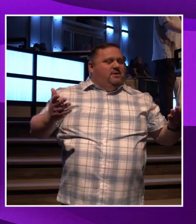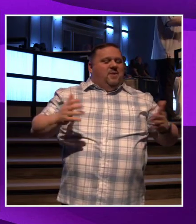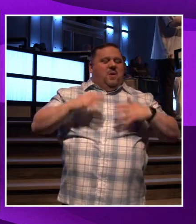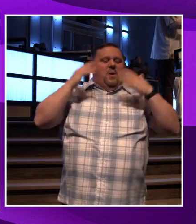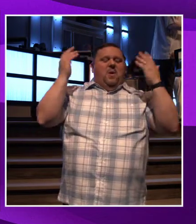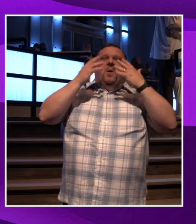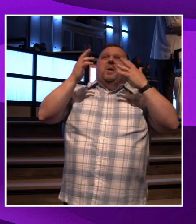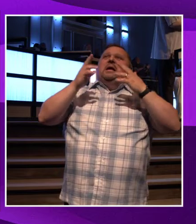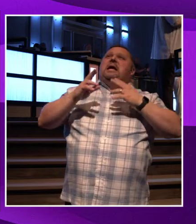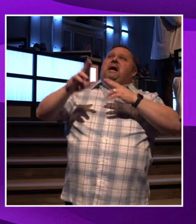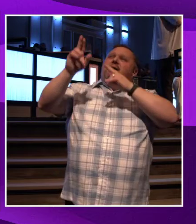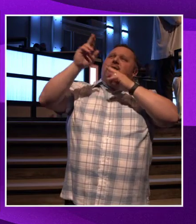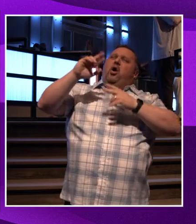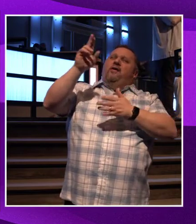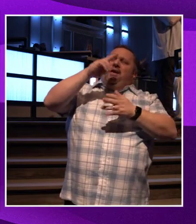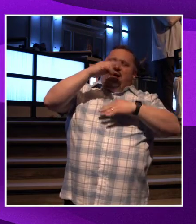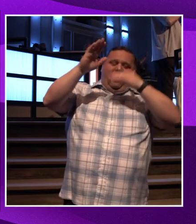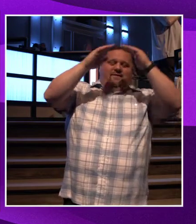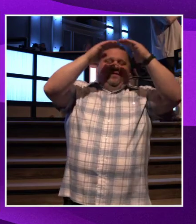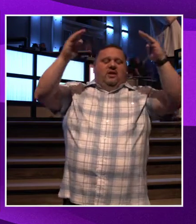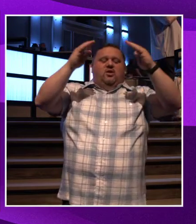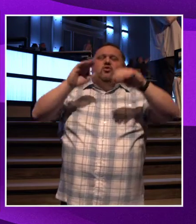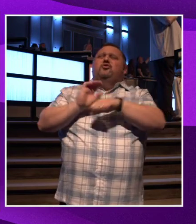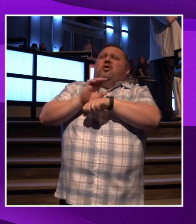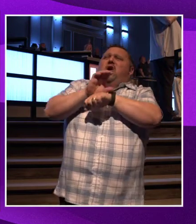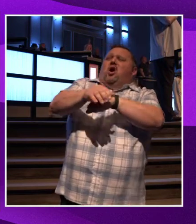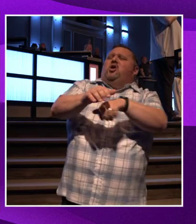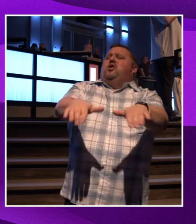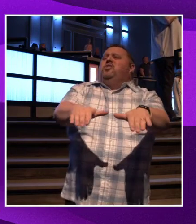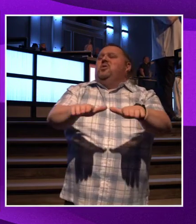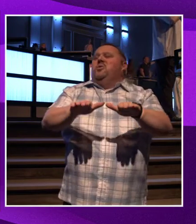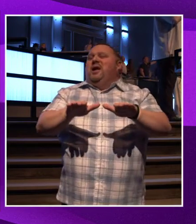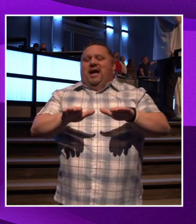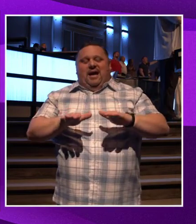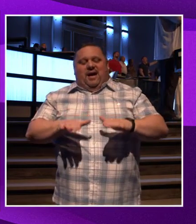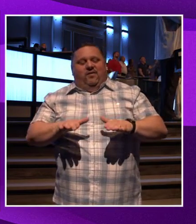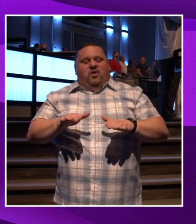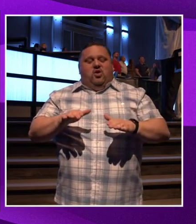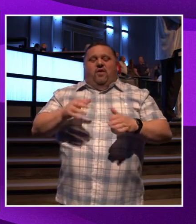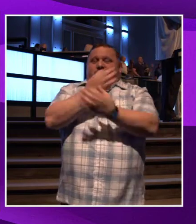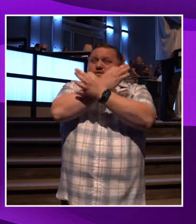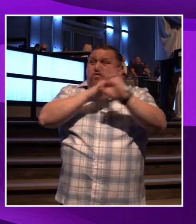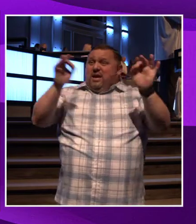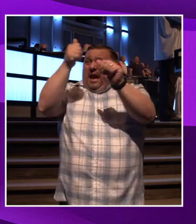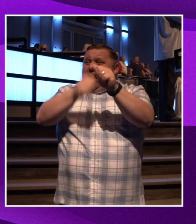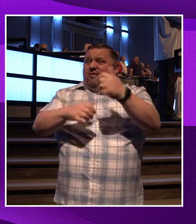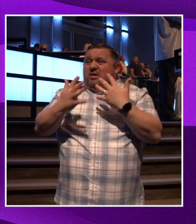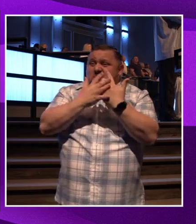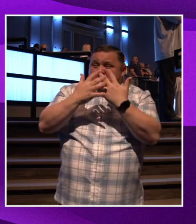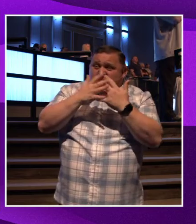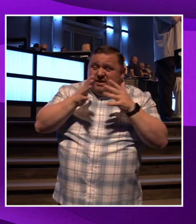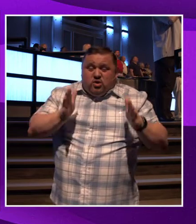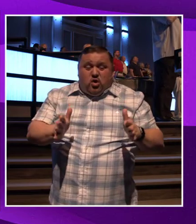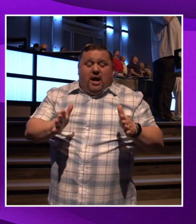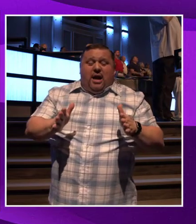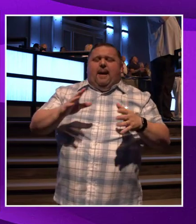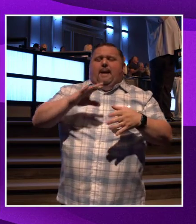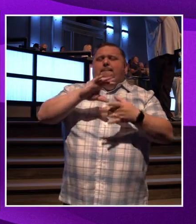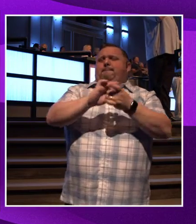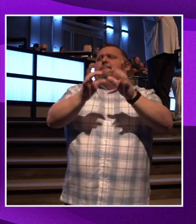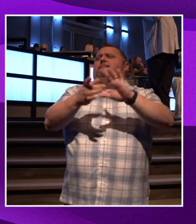things. Oh, hero of heaven, You conquer the grave. You free every captive